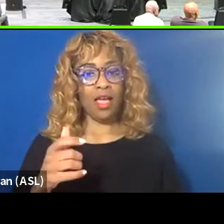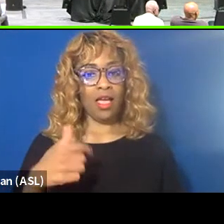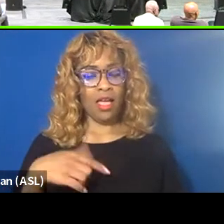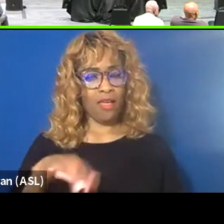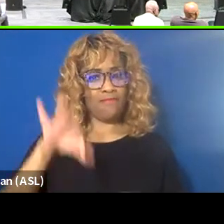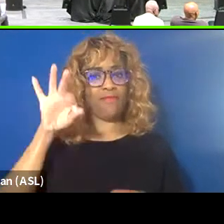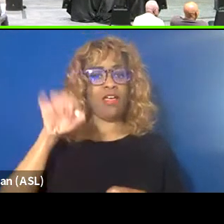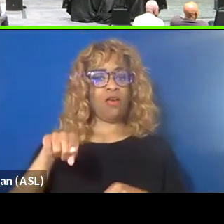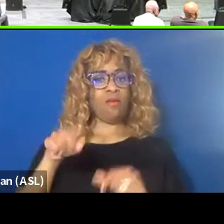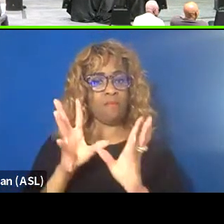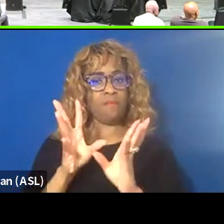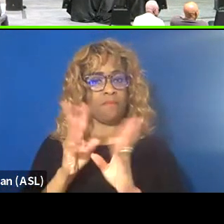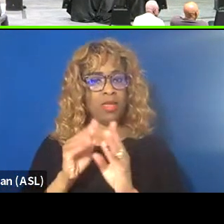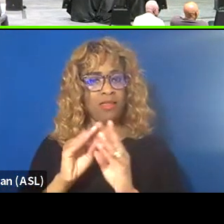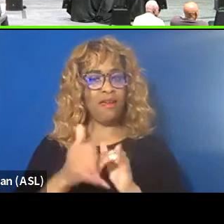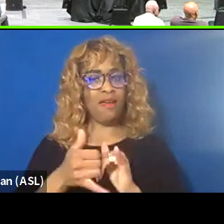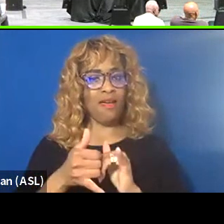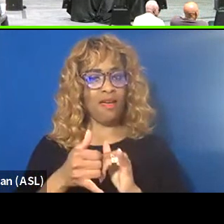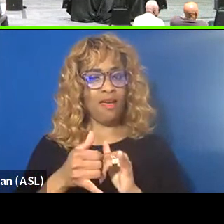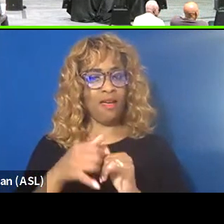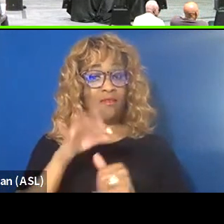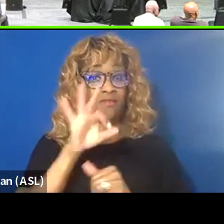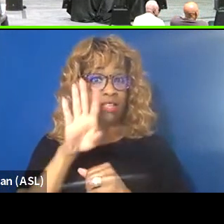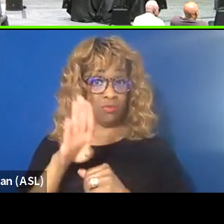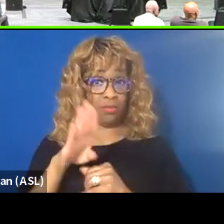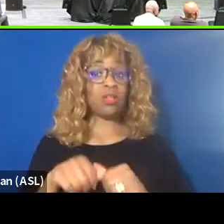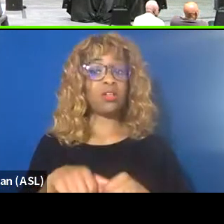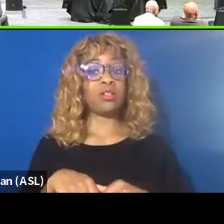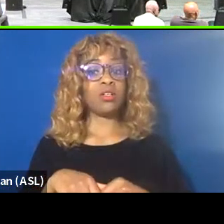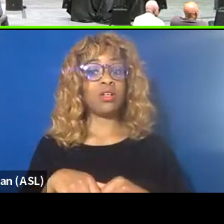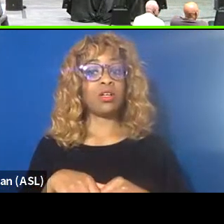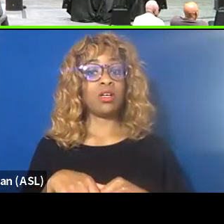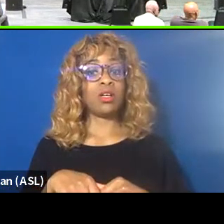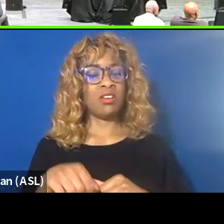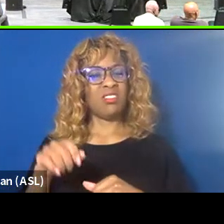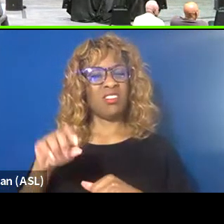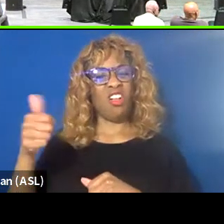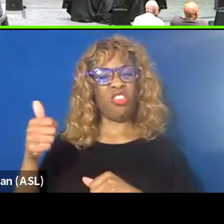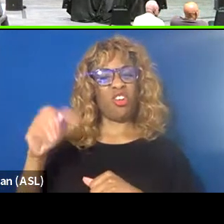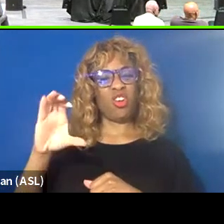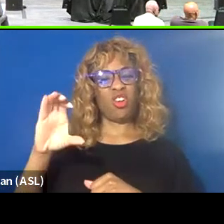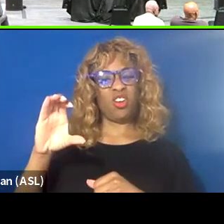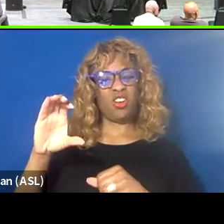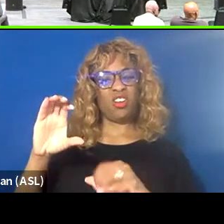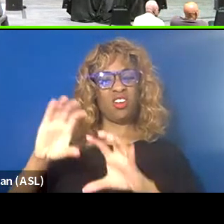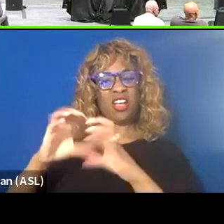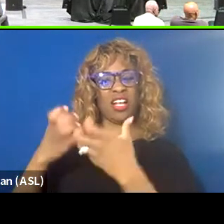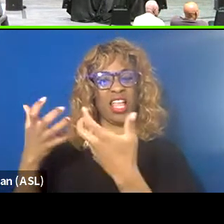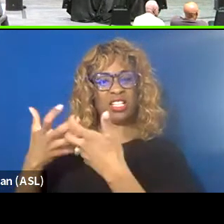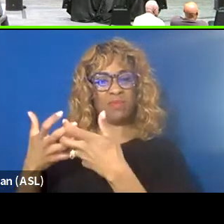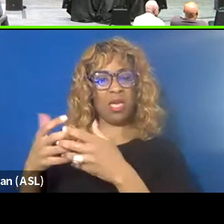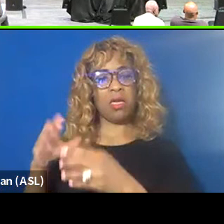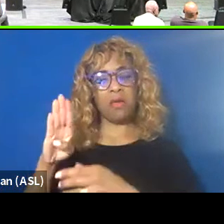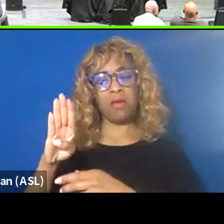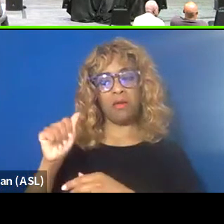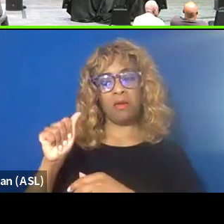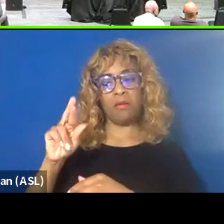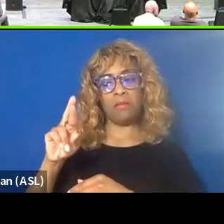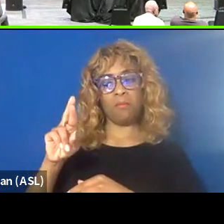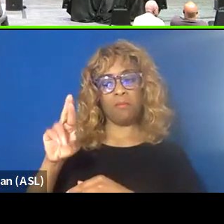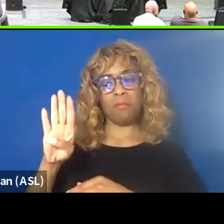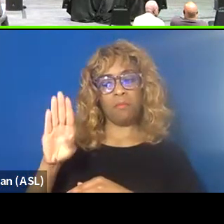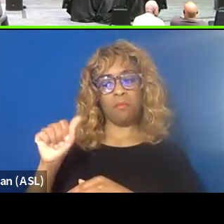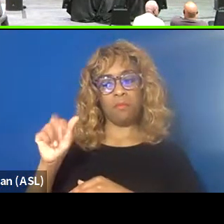meeting through Facebook by a classmate of mine, Barbara Watson. And I said I wanted to come out to get